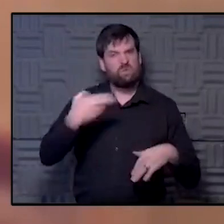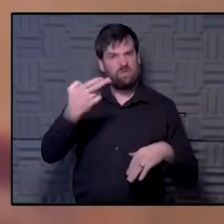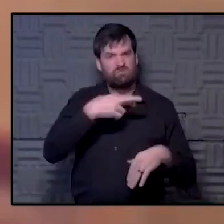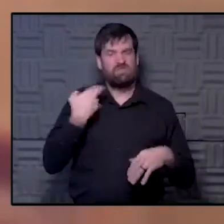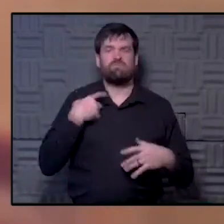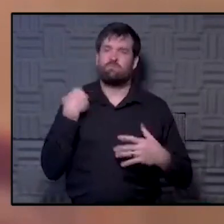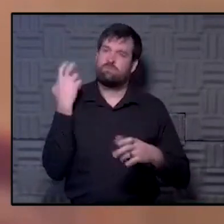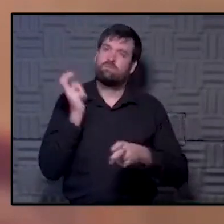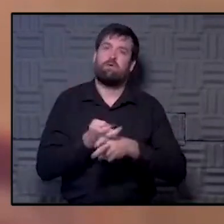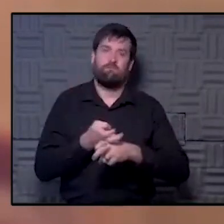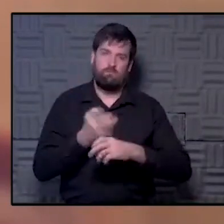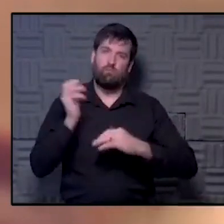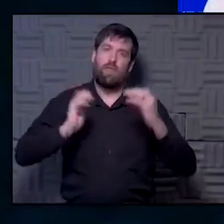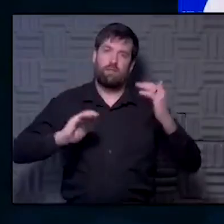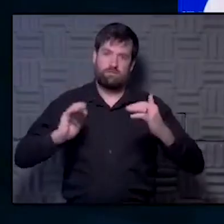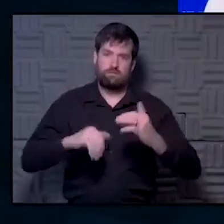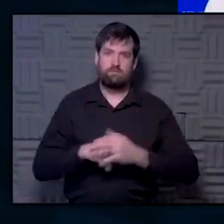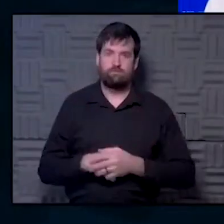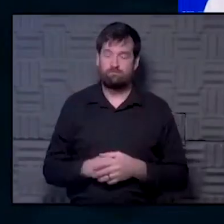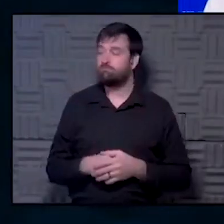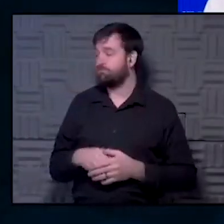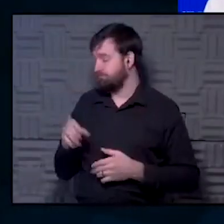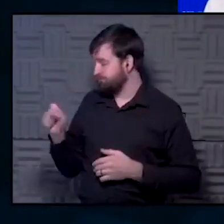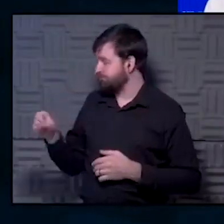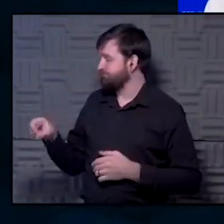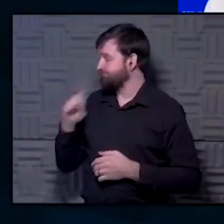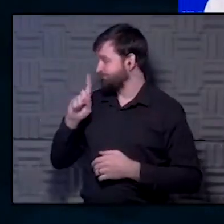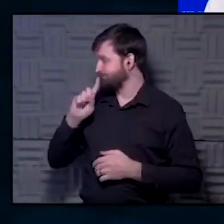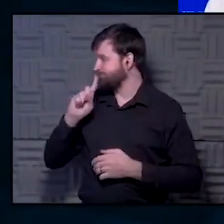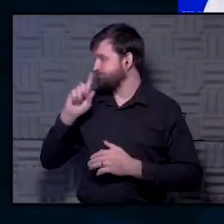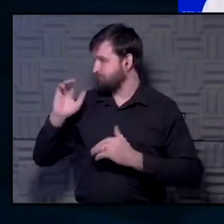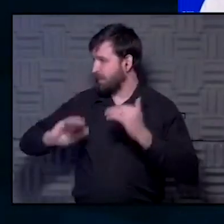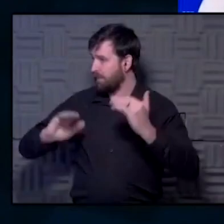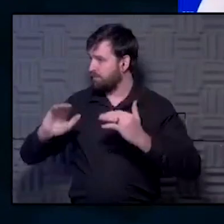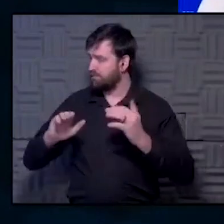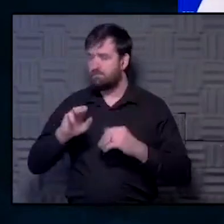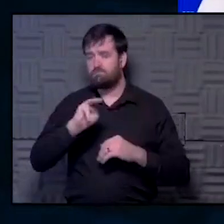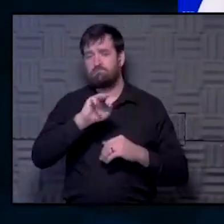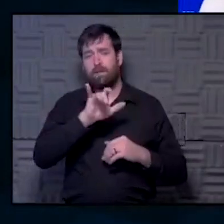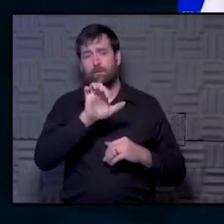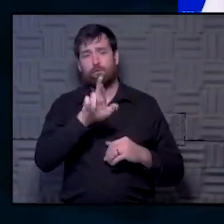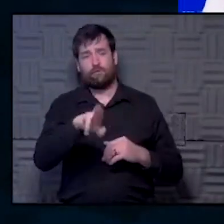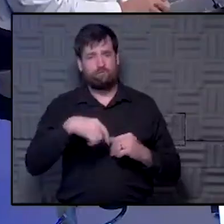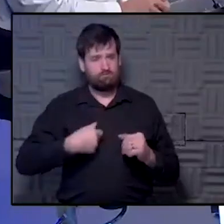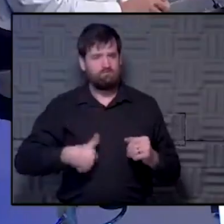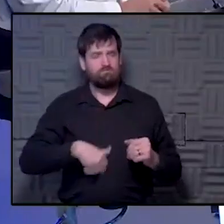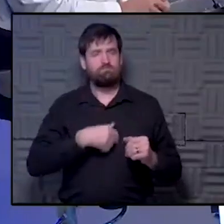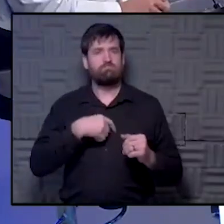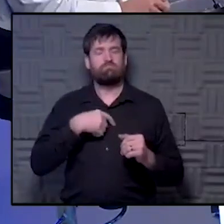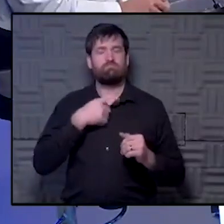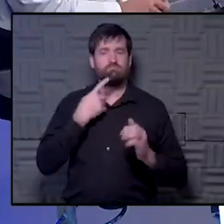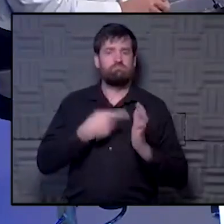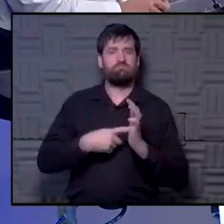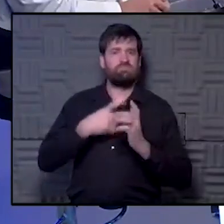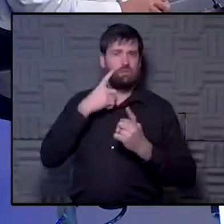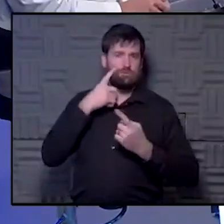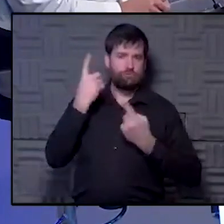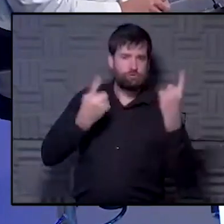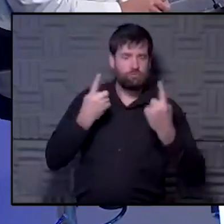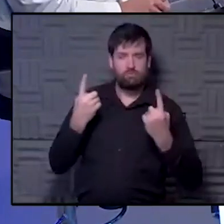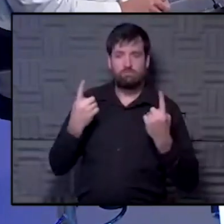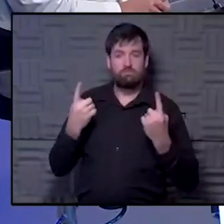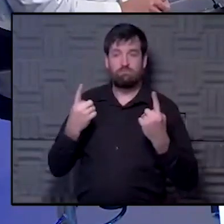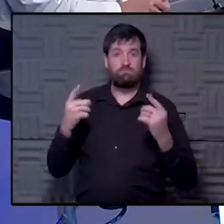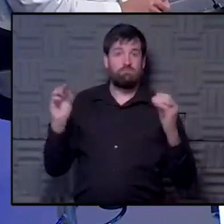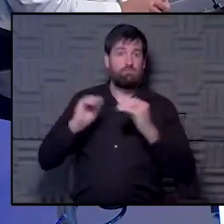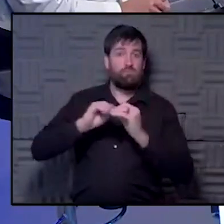difficult to balance. It is a balance, isn't it? Mayor, one of the things we've known, we've been concerned about is that the late people stay